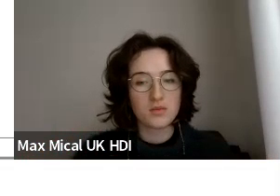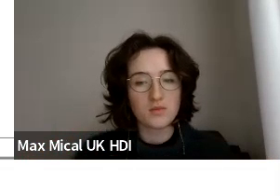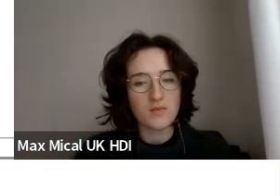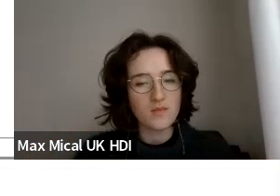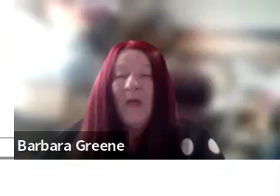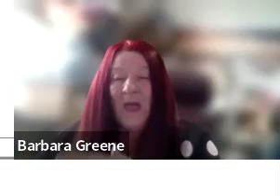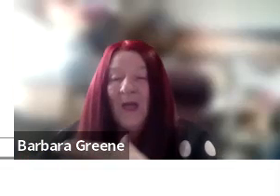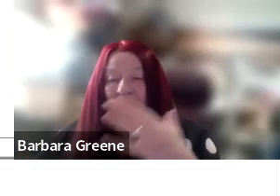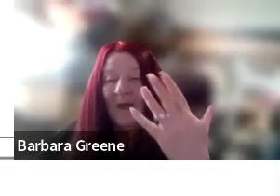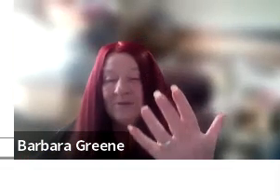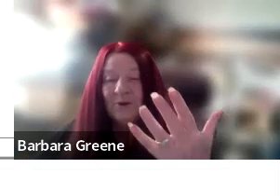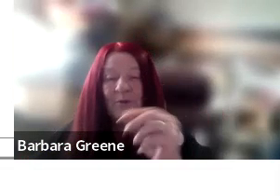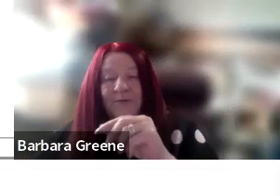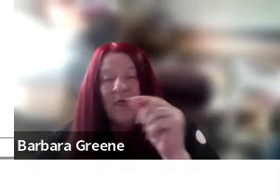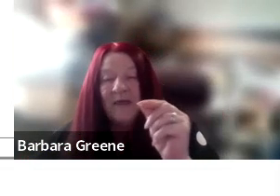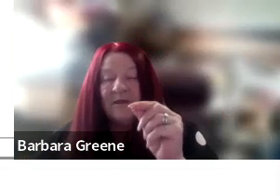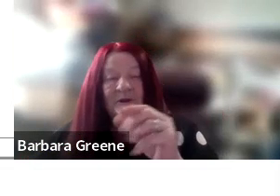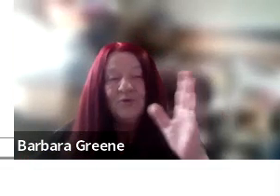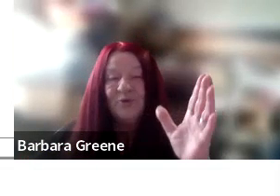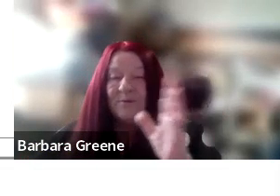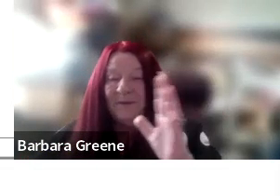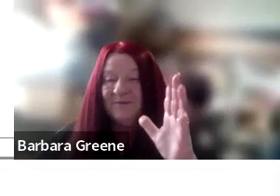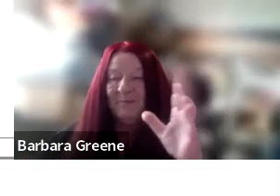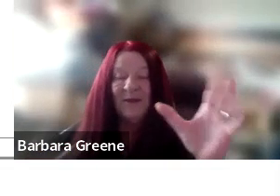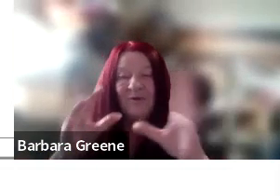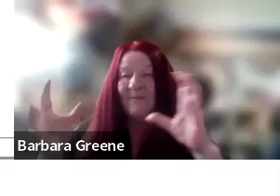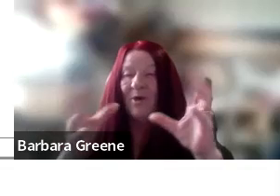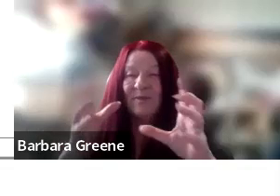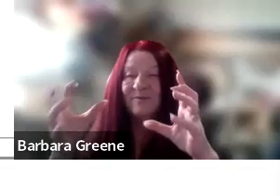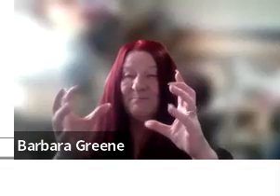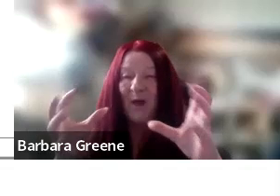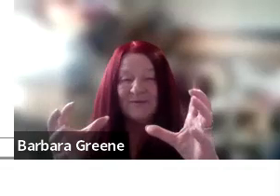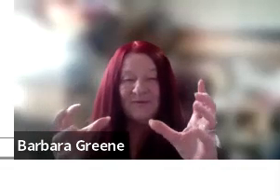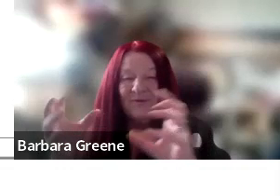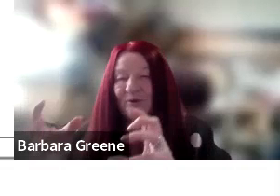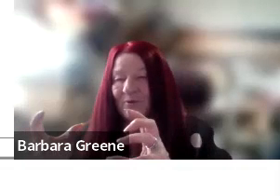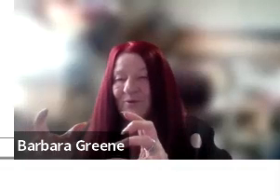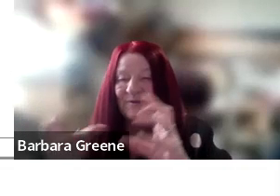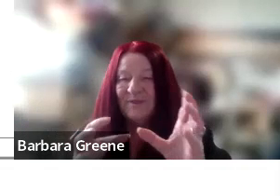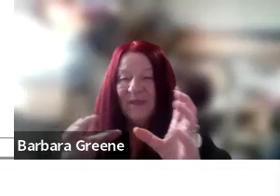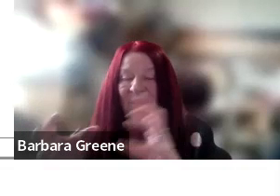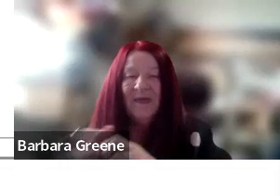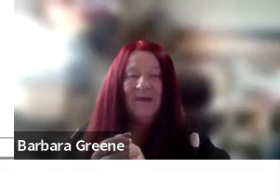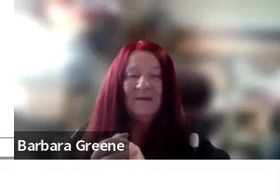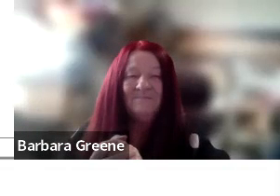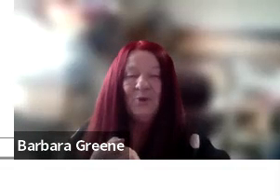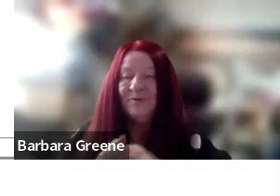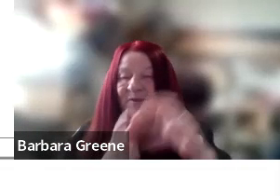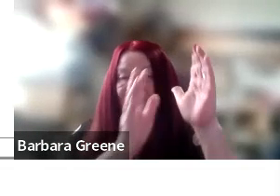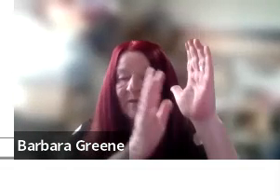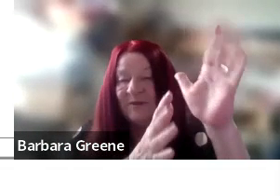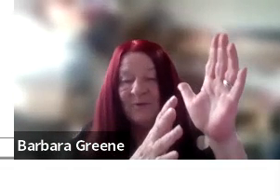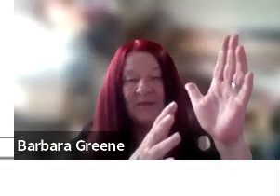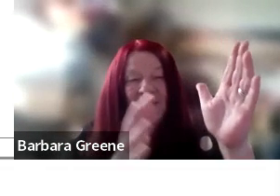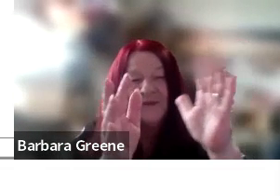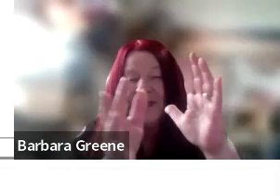through? Well, you know, this slide, it looks sort of busy because you have all these boxes and circles. And you can